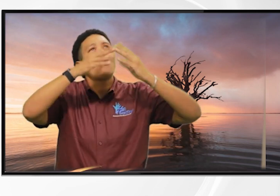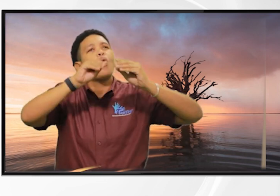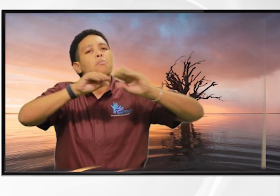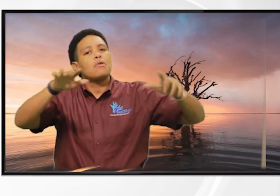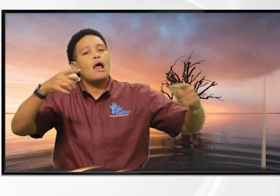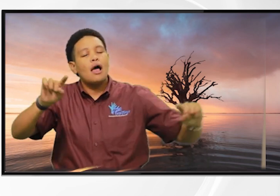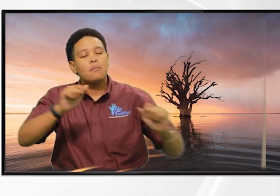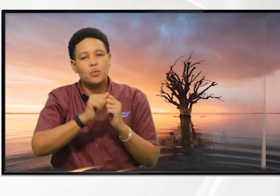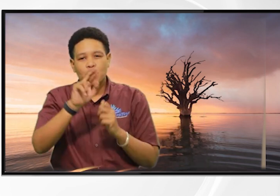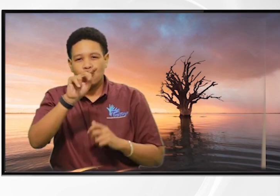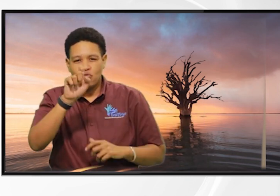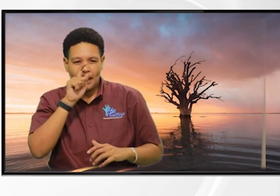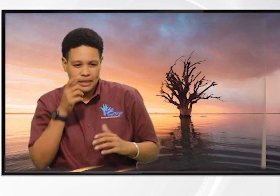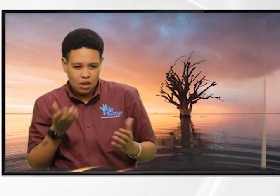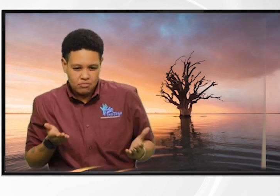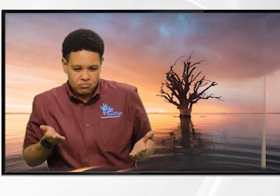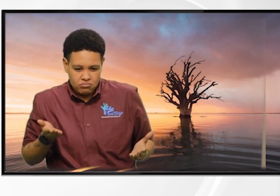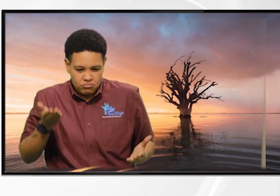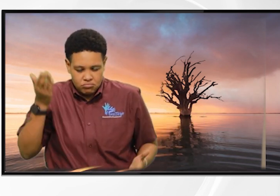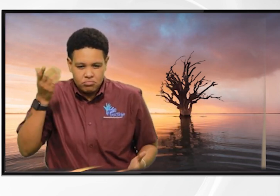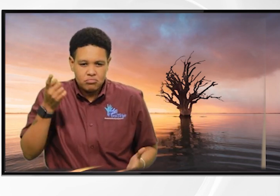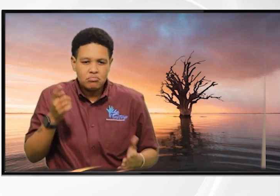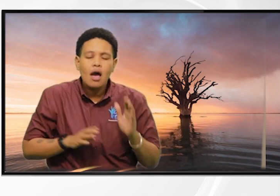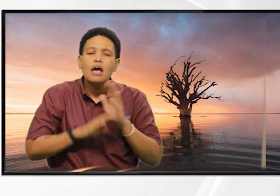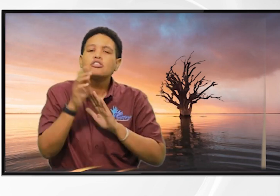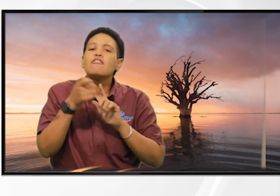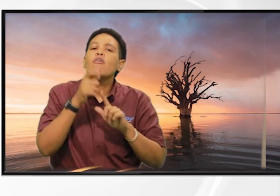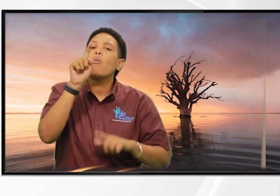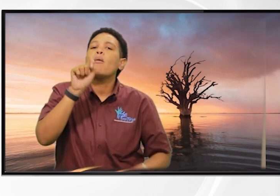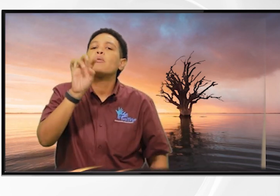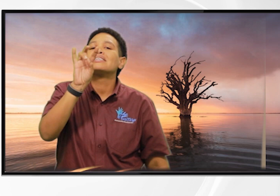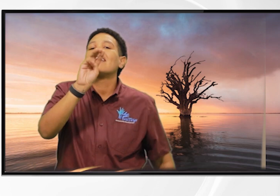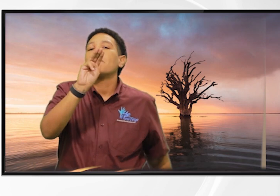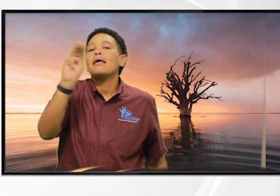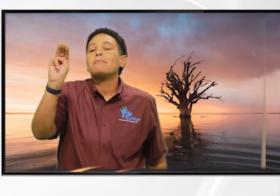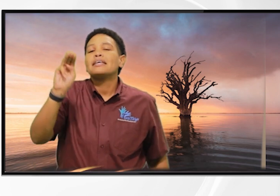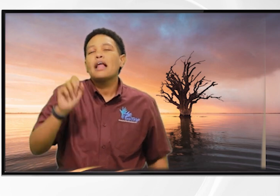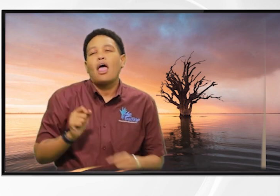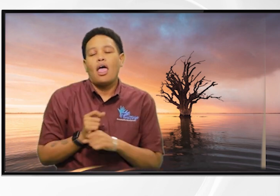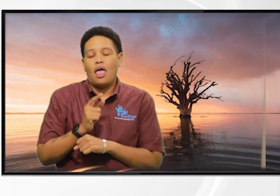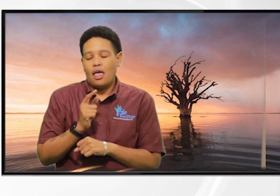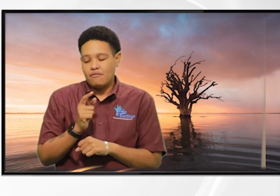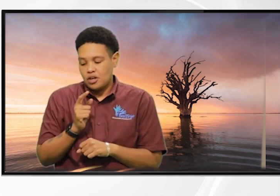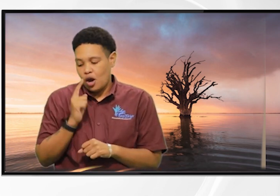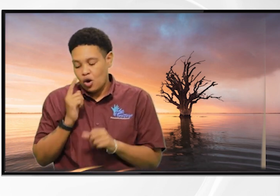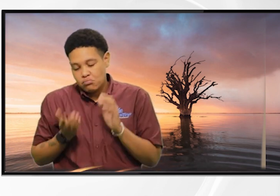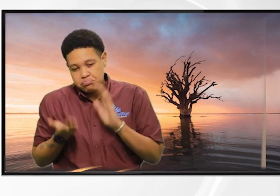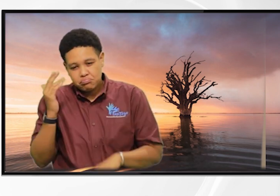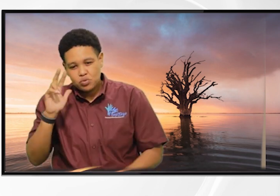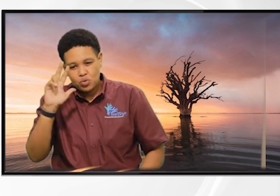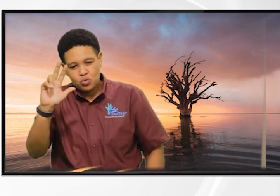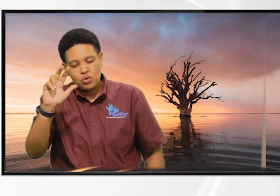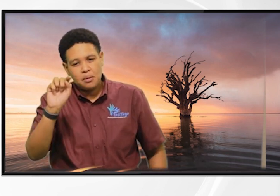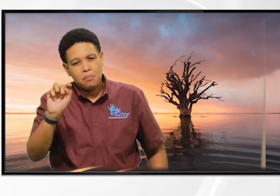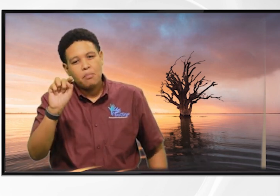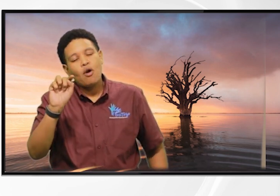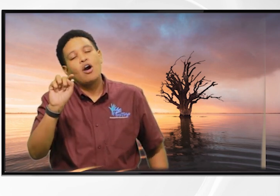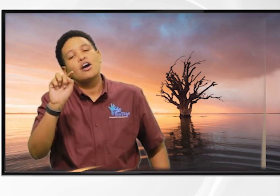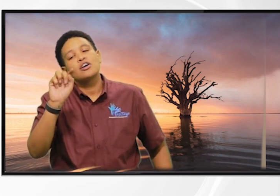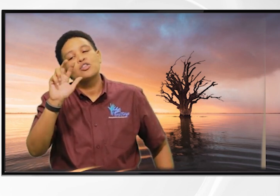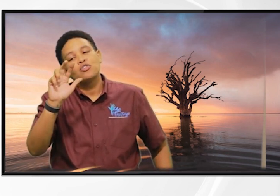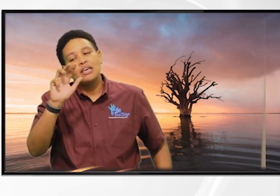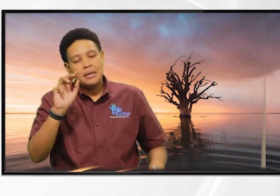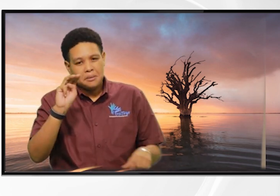a rate of rise accelerating from 1.7 millimeter year to 3.1 millimeter